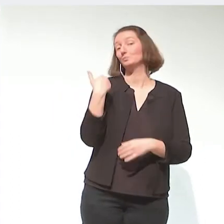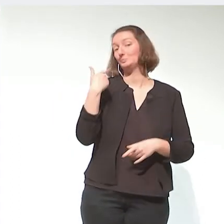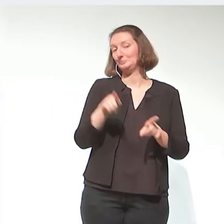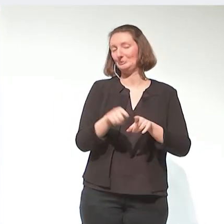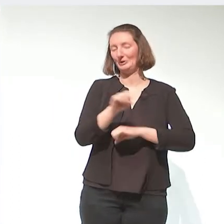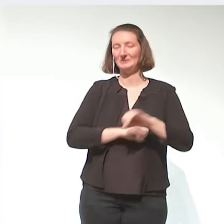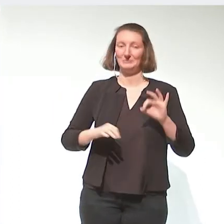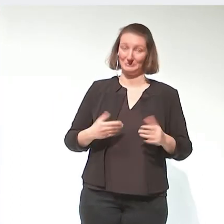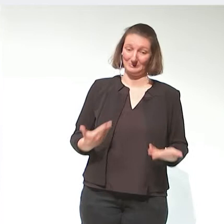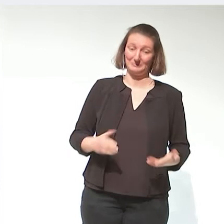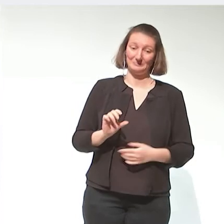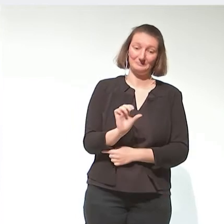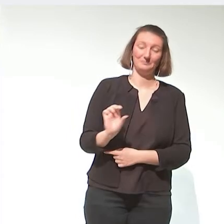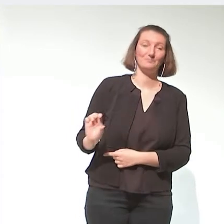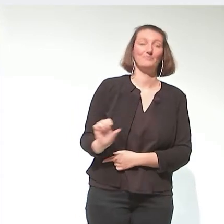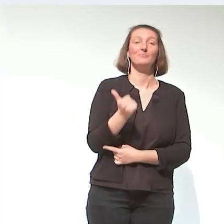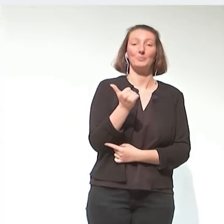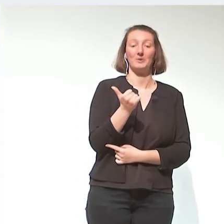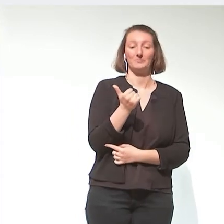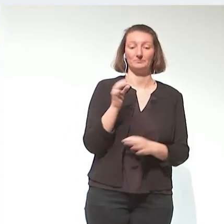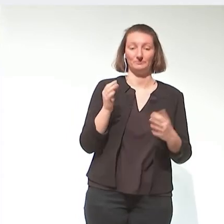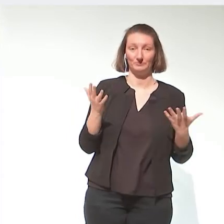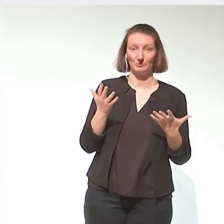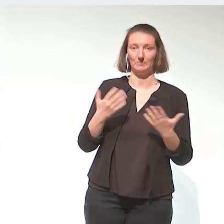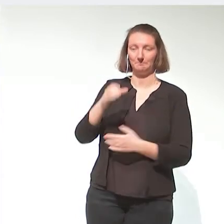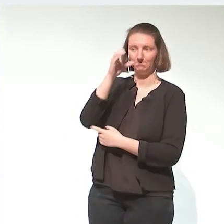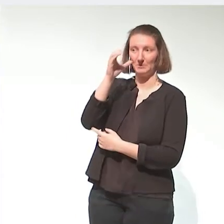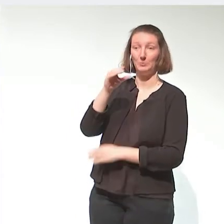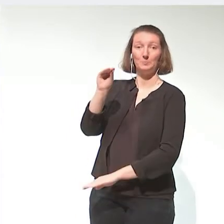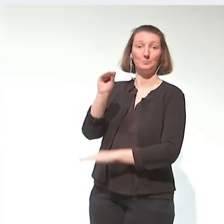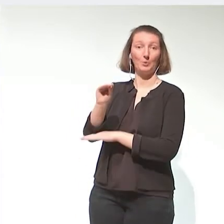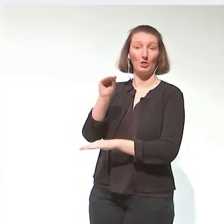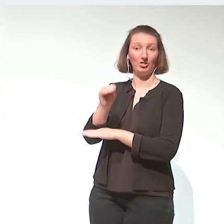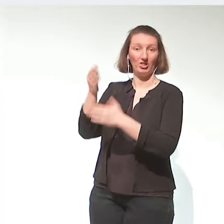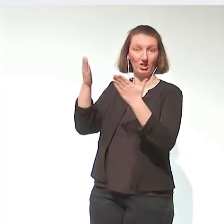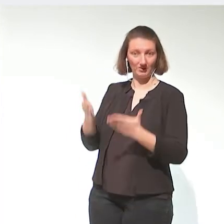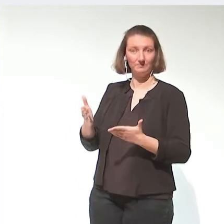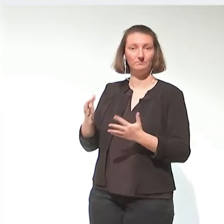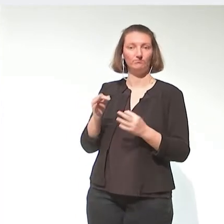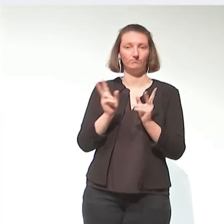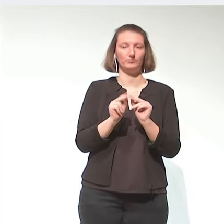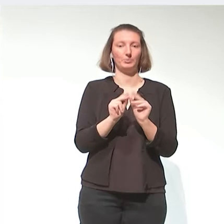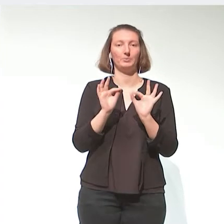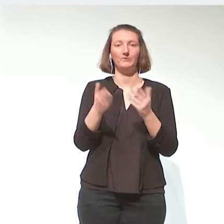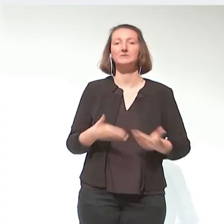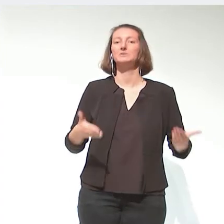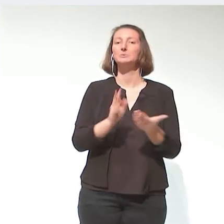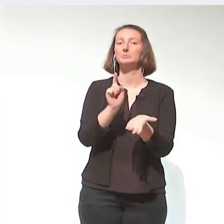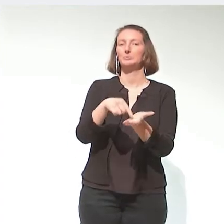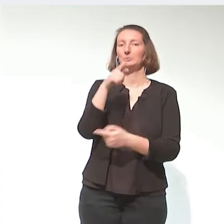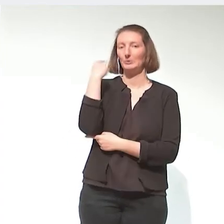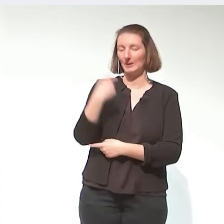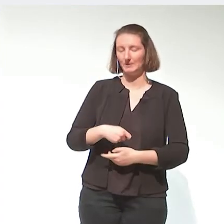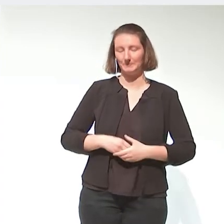listening to the ministers on this topic as we did earlier, I would like to give the floor to Poland, to Mr.